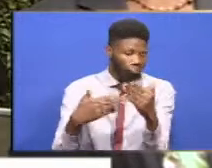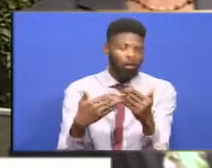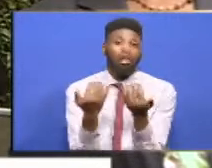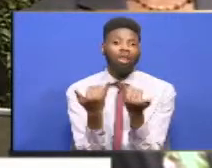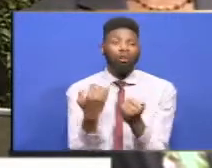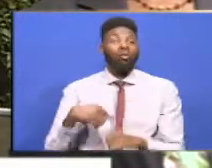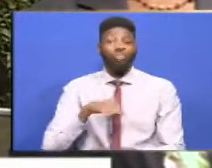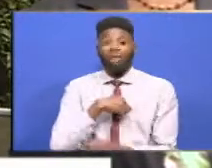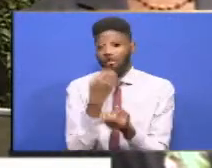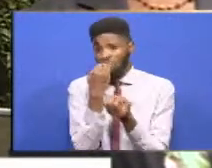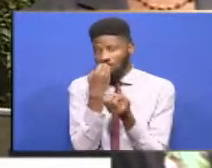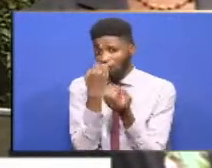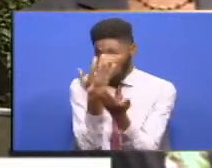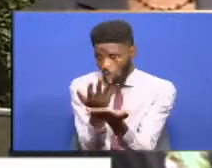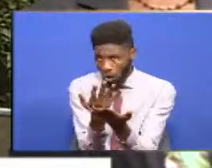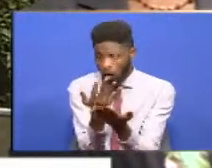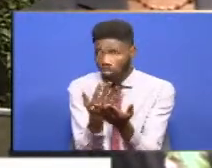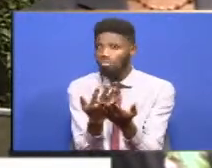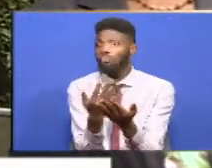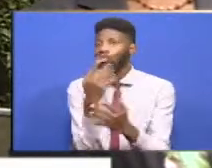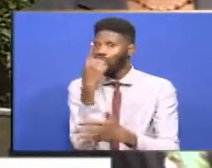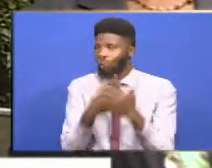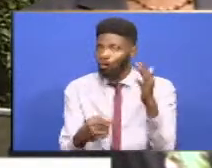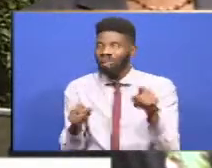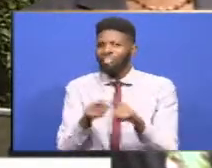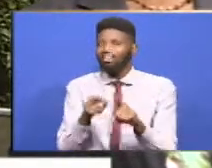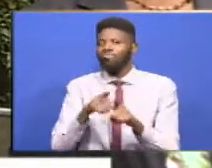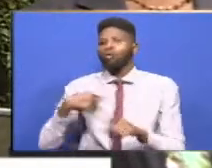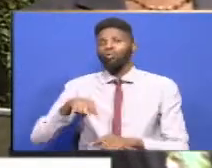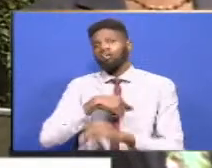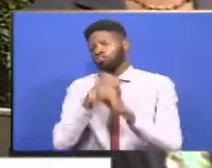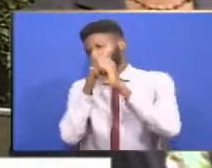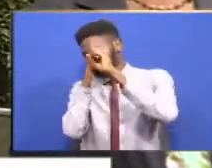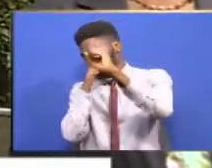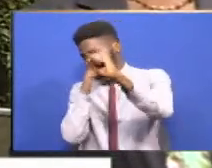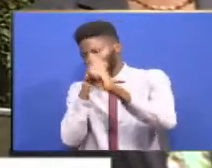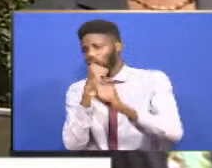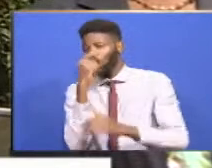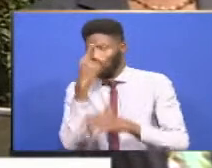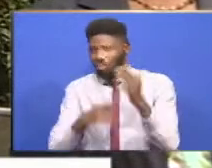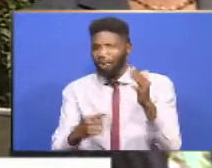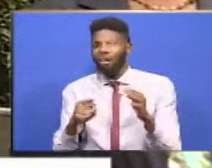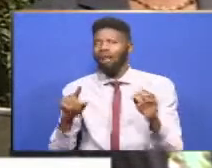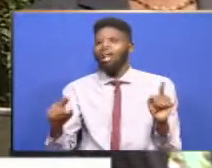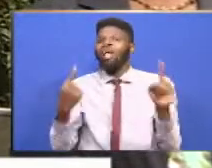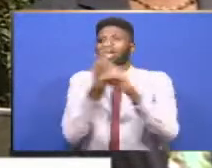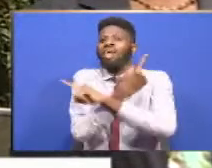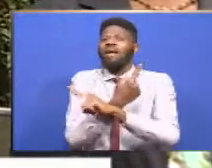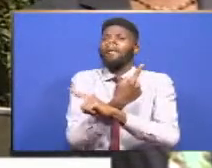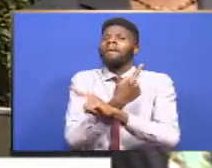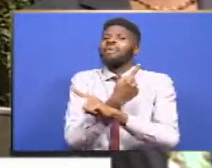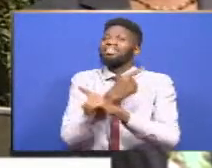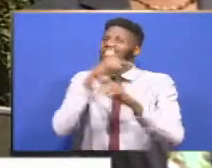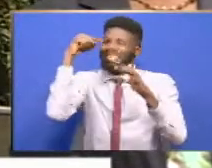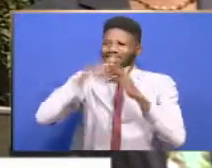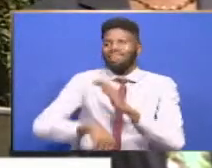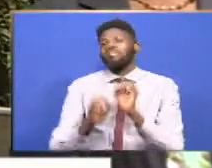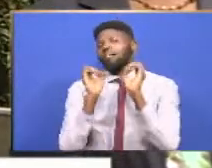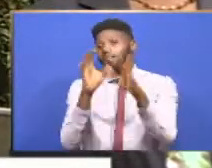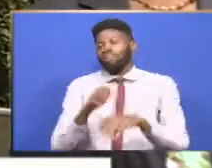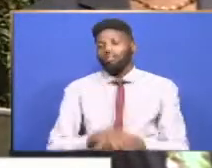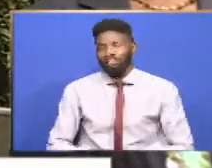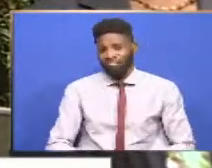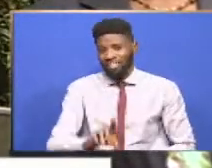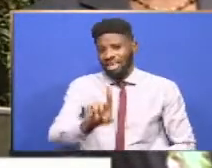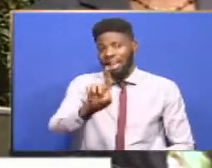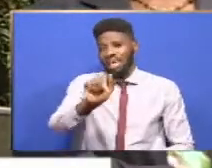we tell you here vis-a-vis what we project, there's no much variation. And the data that we are currently